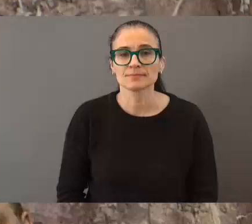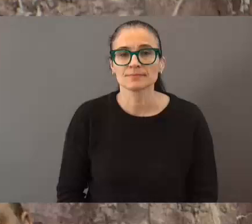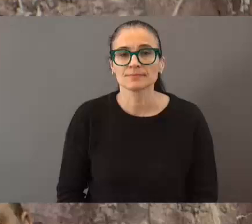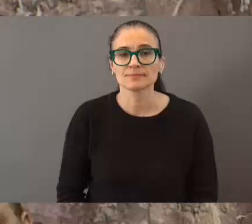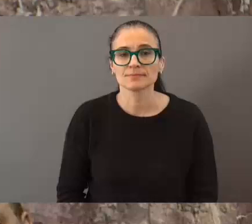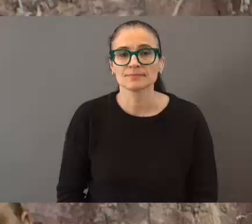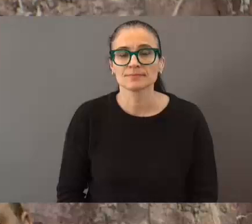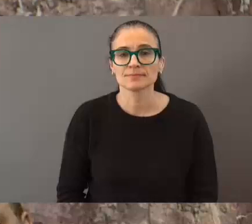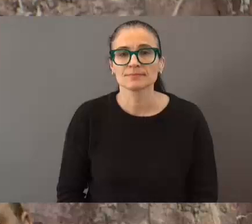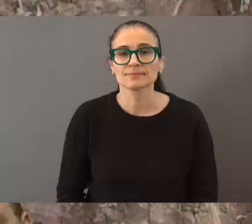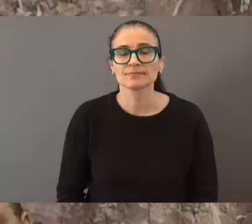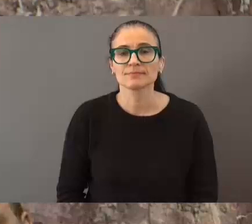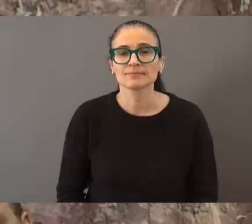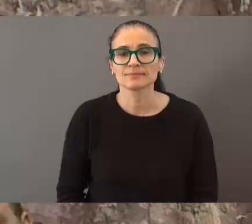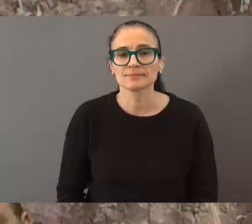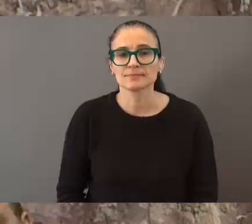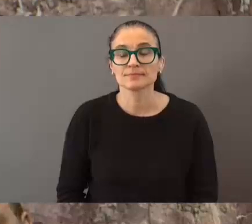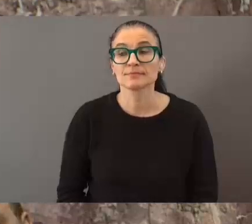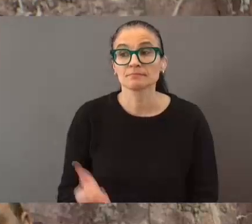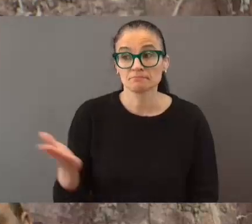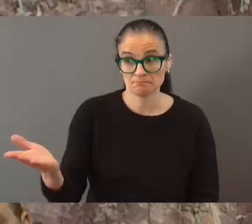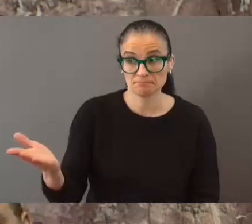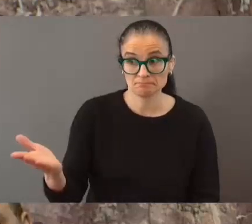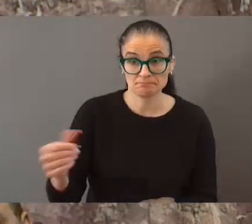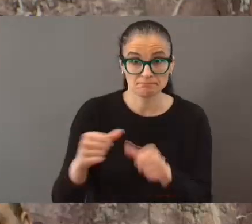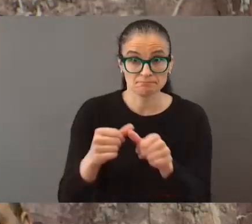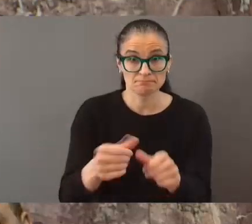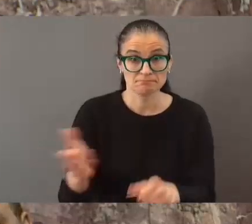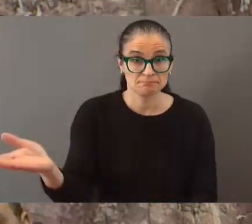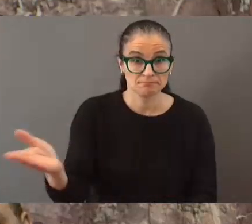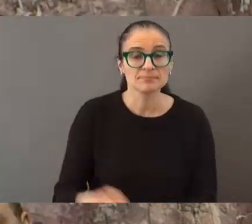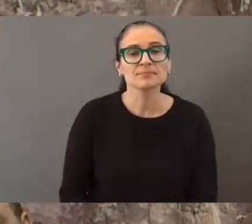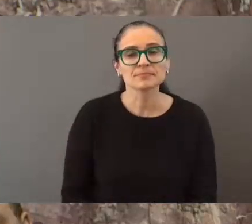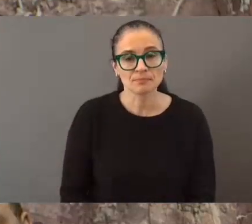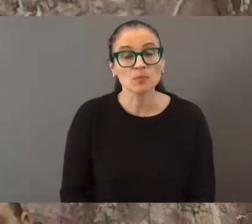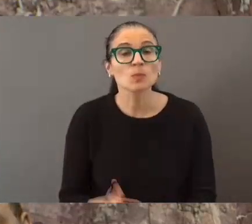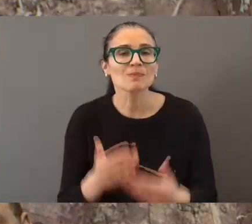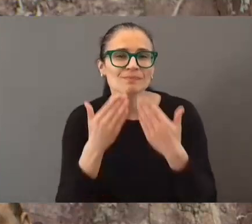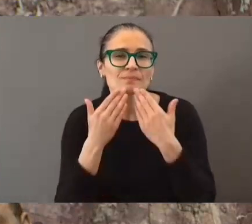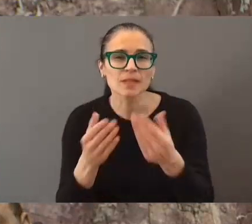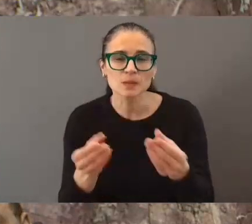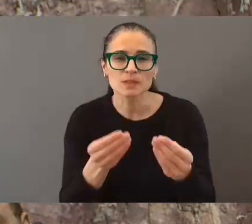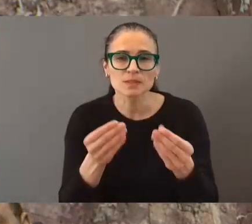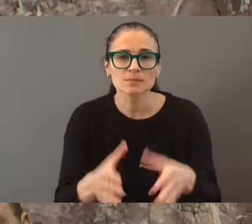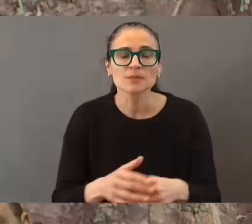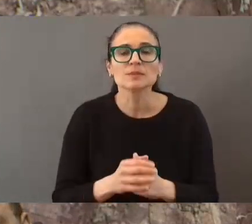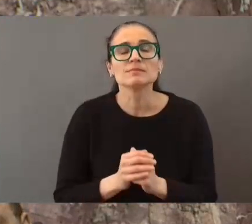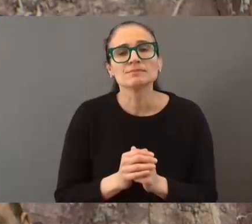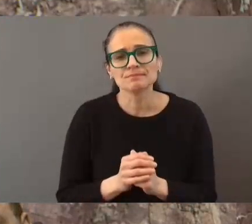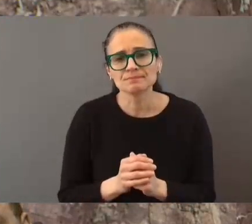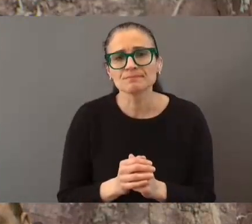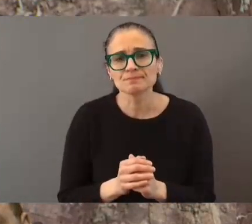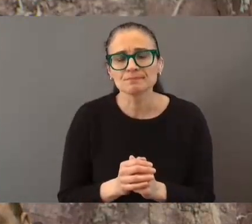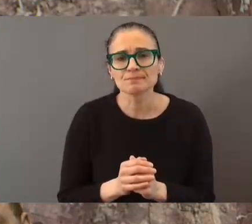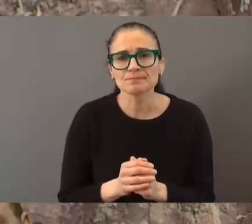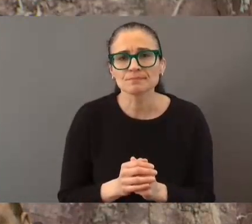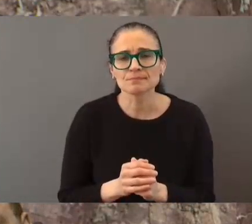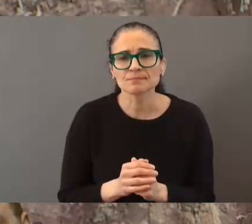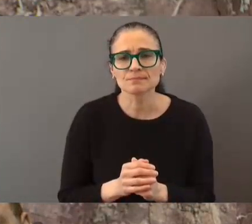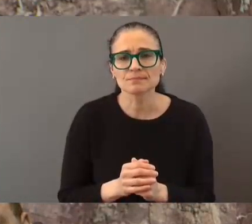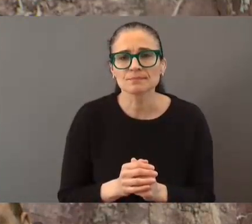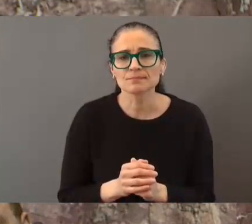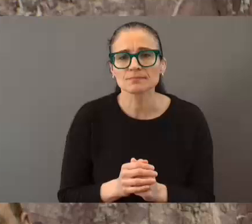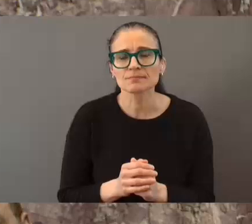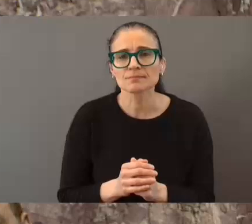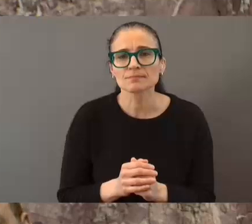Minister. Well, thank you, Honourable Speaker. Honourable Speaker, in February,